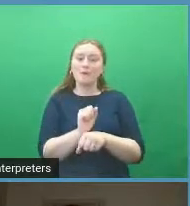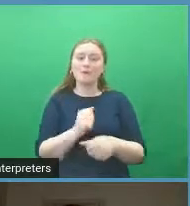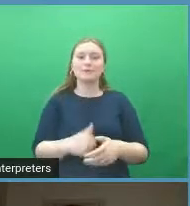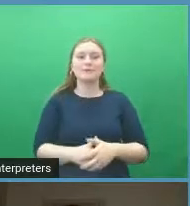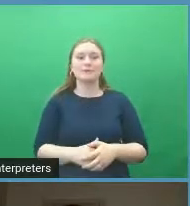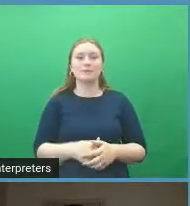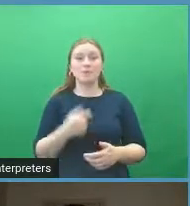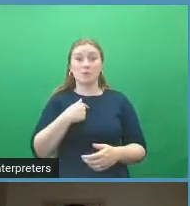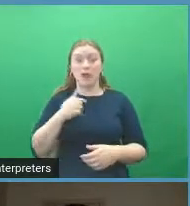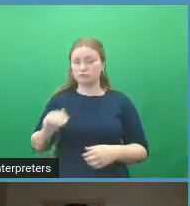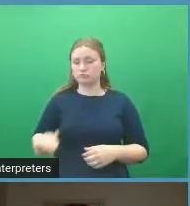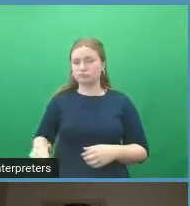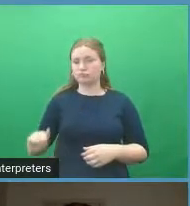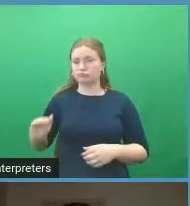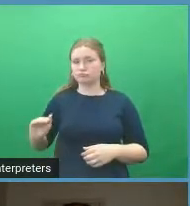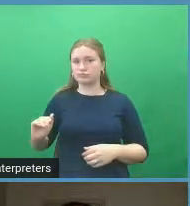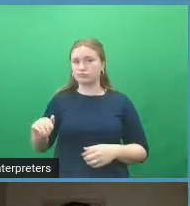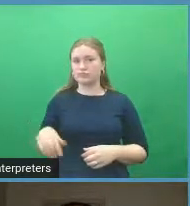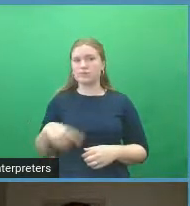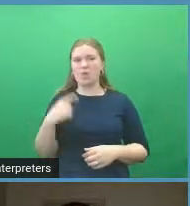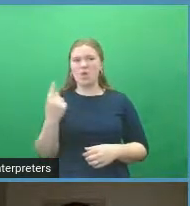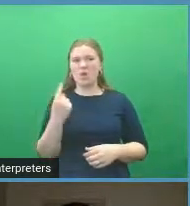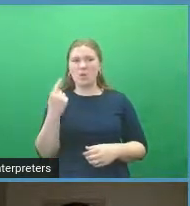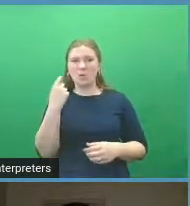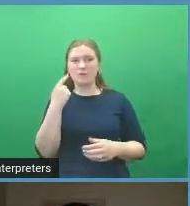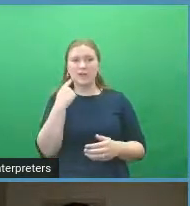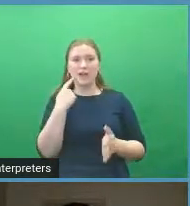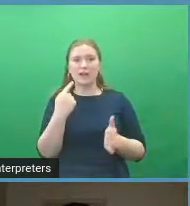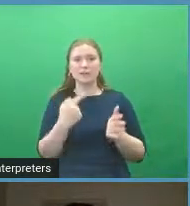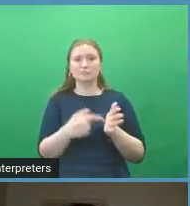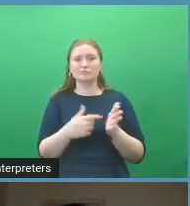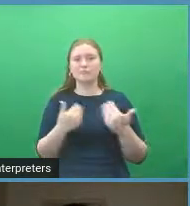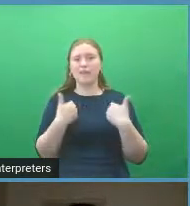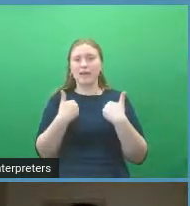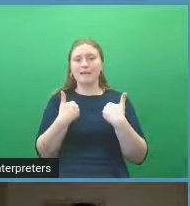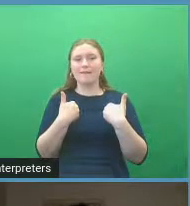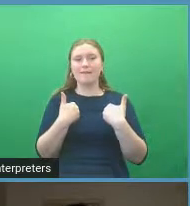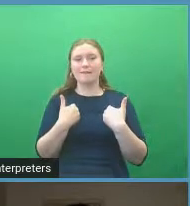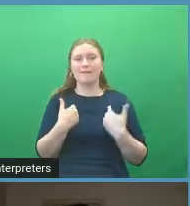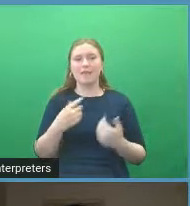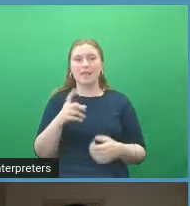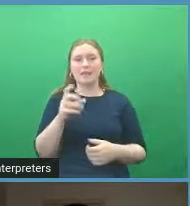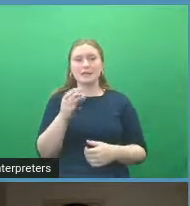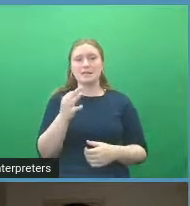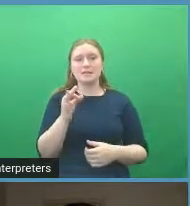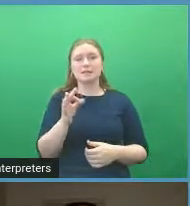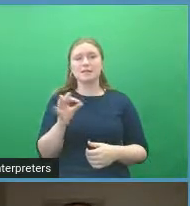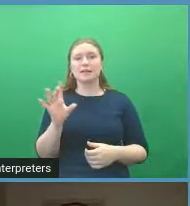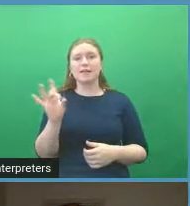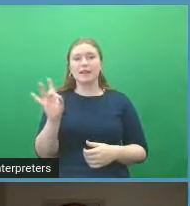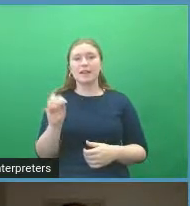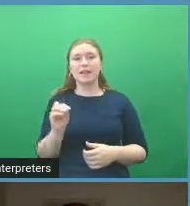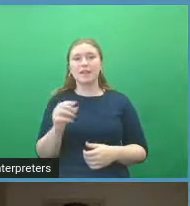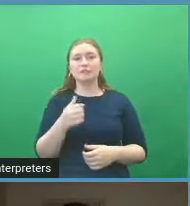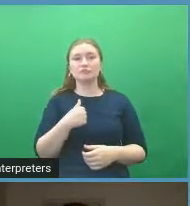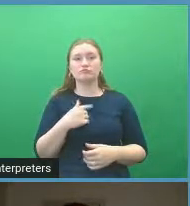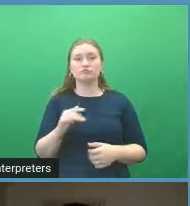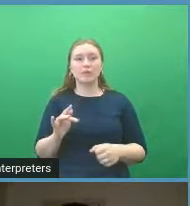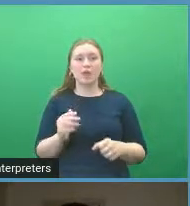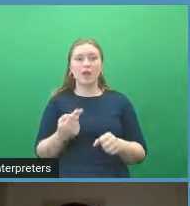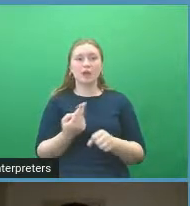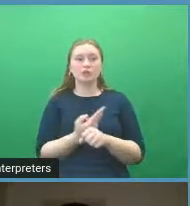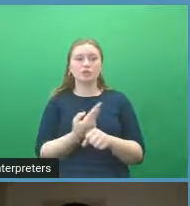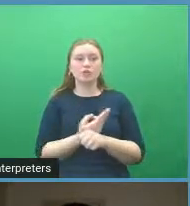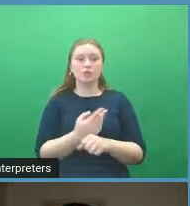kid, broadcasting was all I had to look forward to in the 1980s. I used to run my finger up and down the TV guide looking for